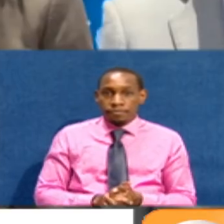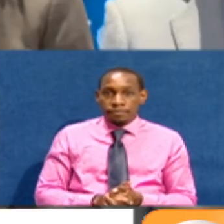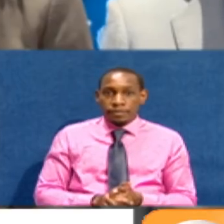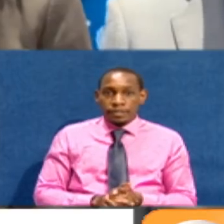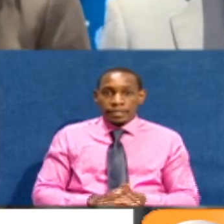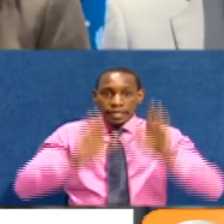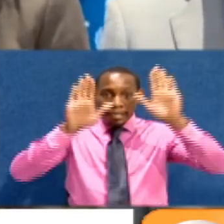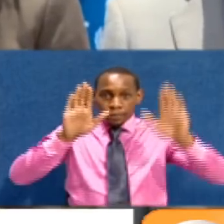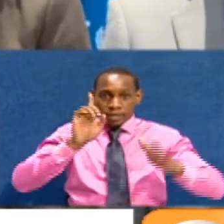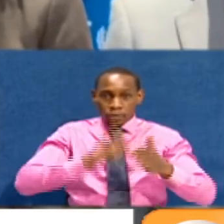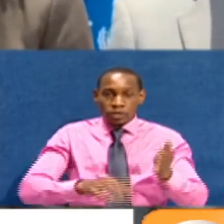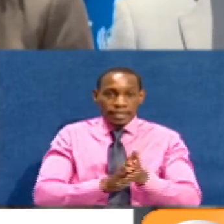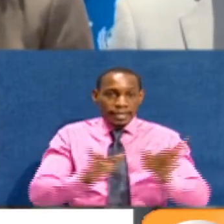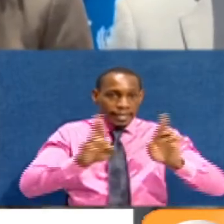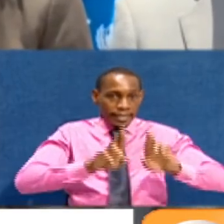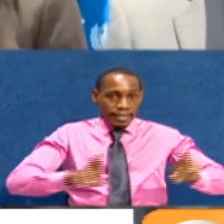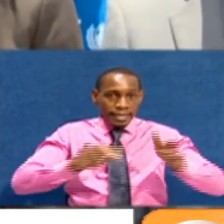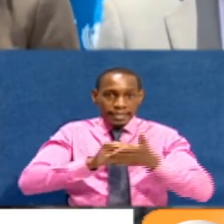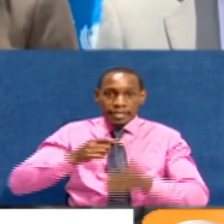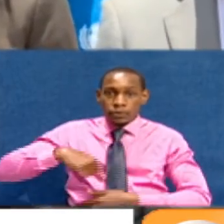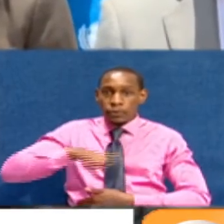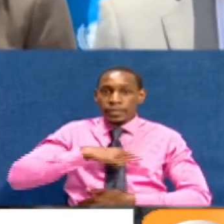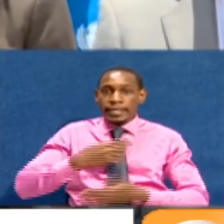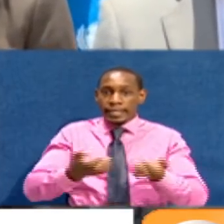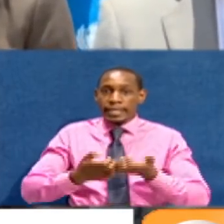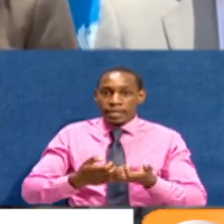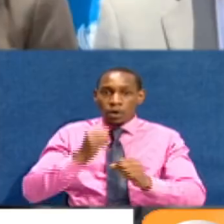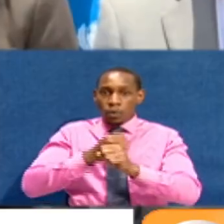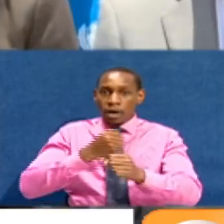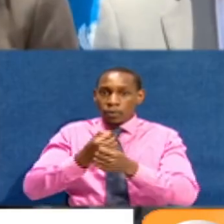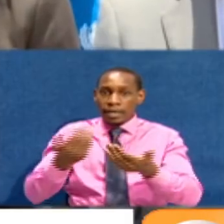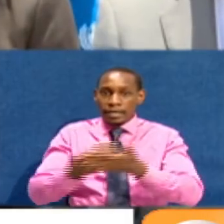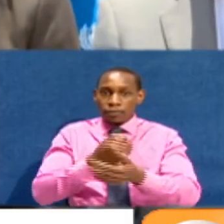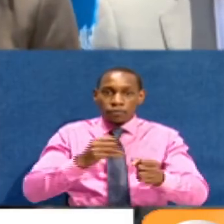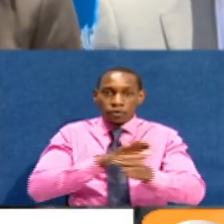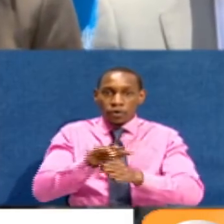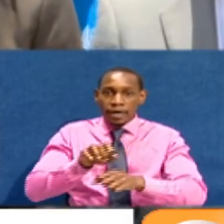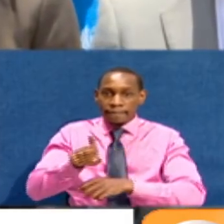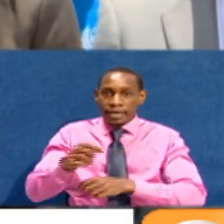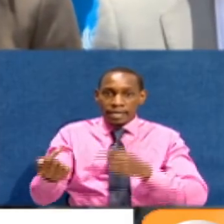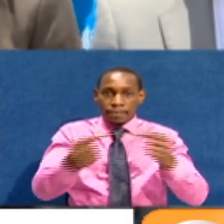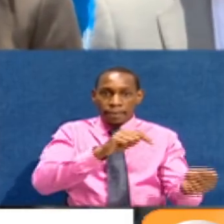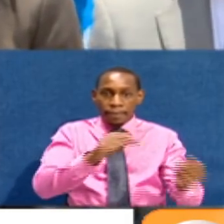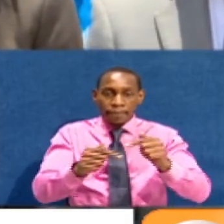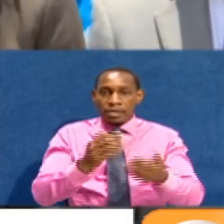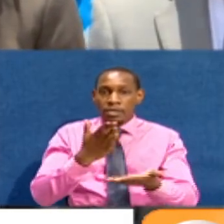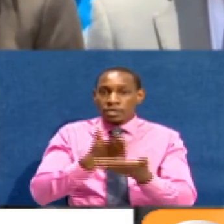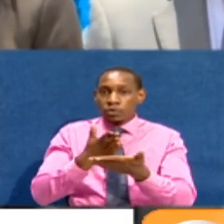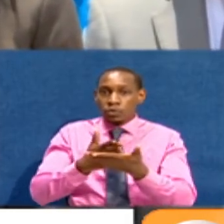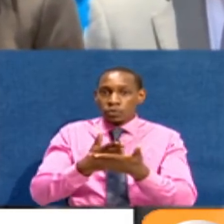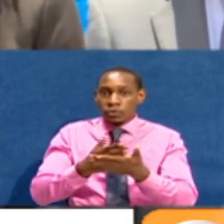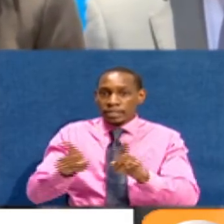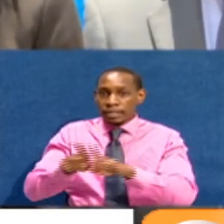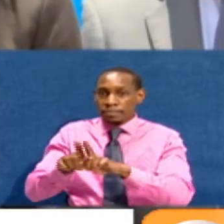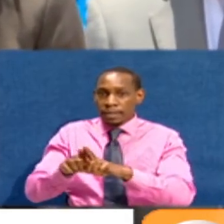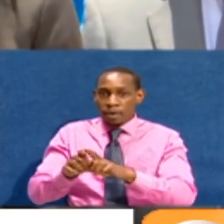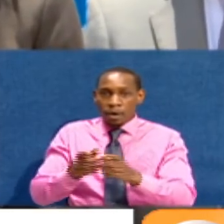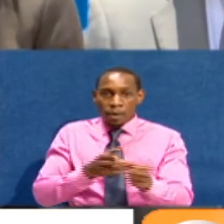Essentially is the ammunition that we need to fight this coronavirus war. They are tantamount to